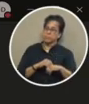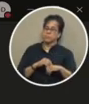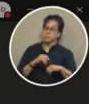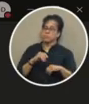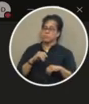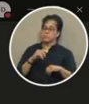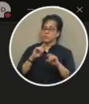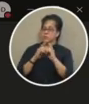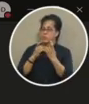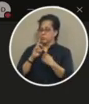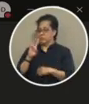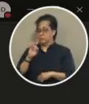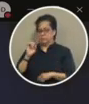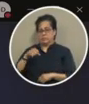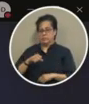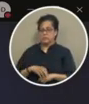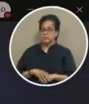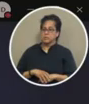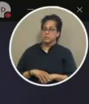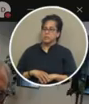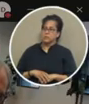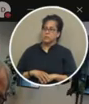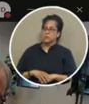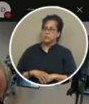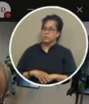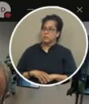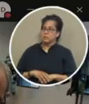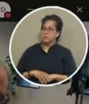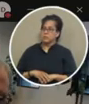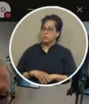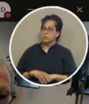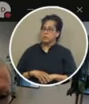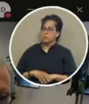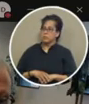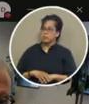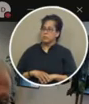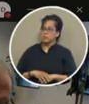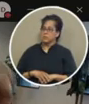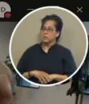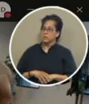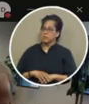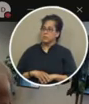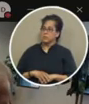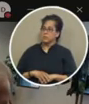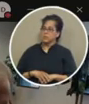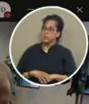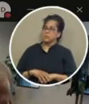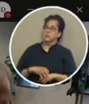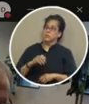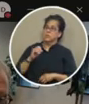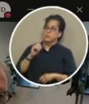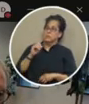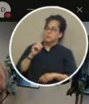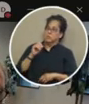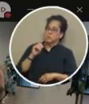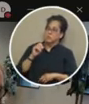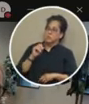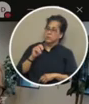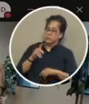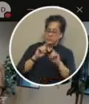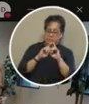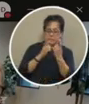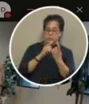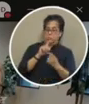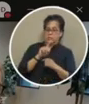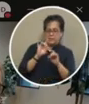Yes. Wait, I have a list of people waiting to speak. Let's go in order, please. Okay. All right. And then just